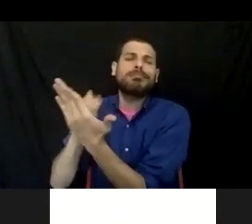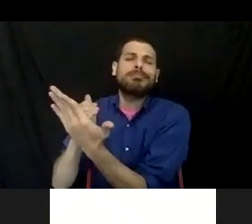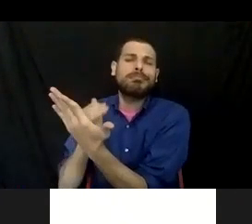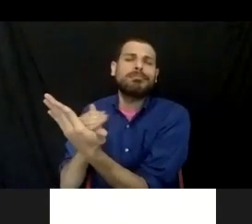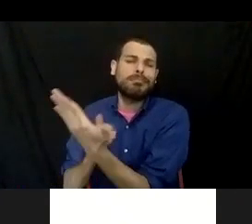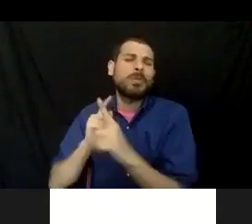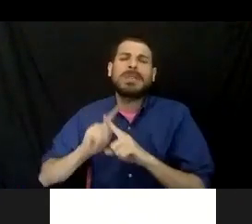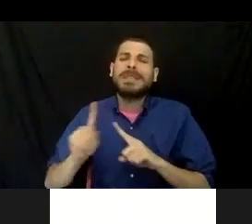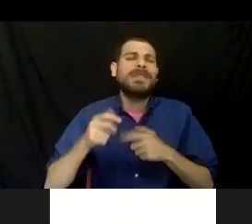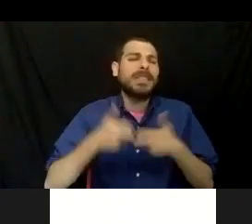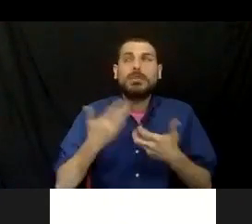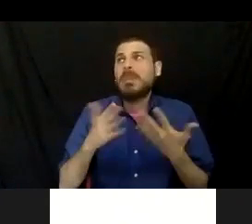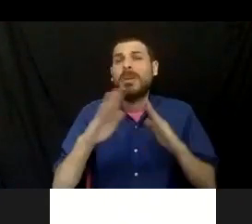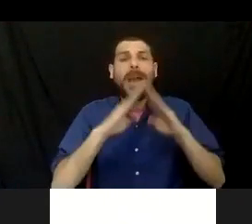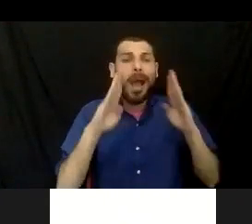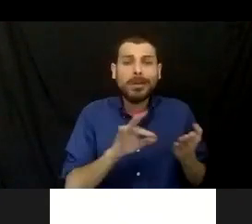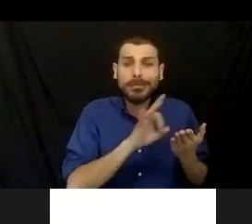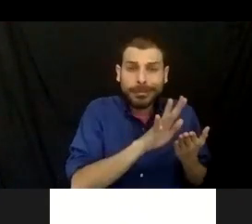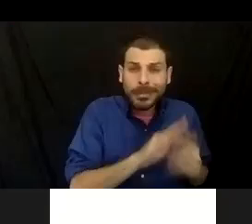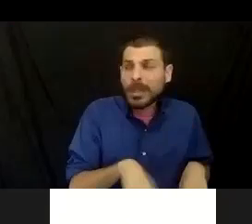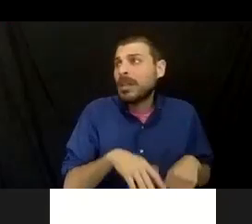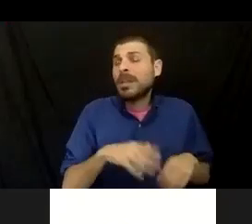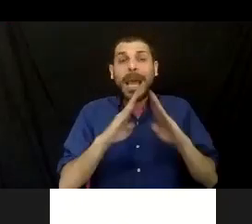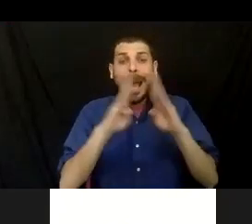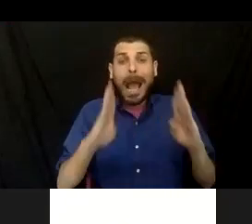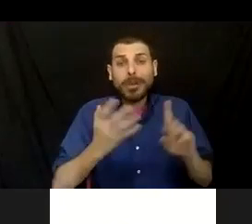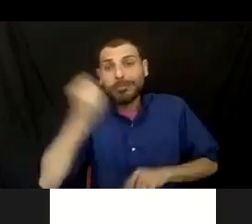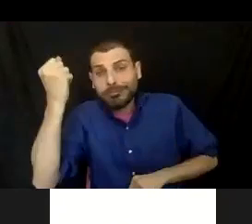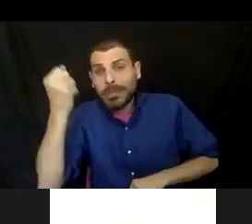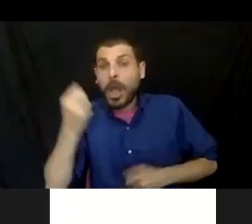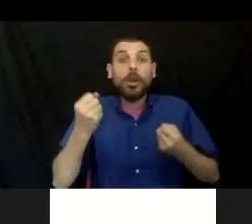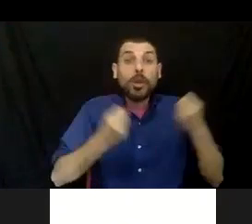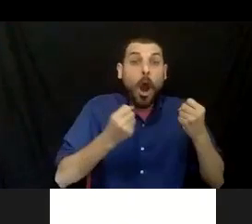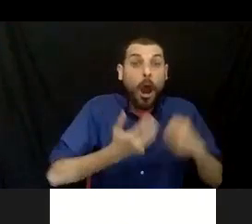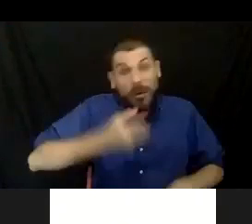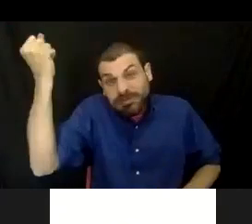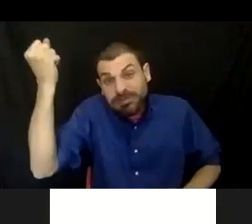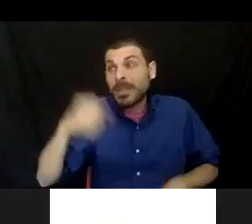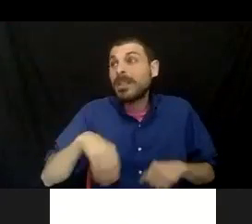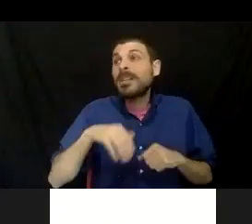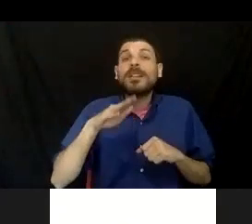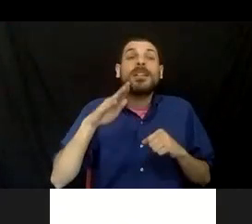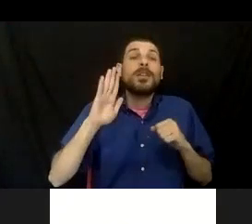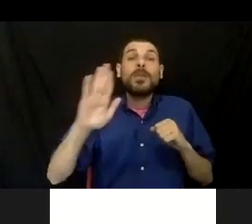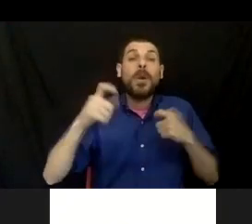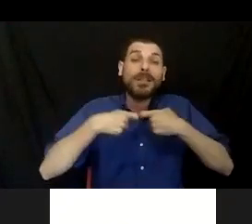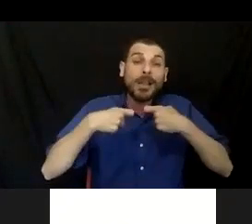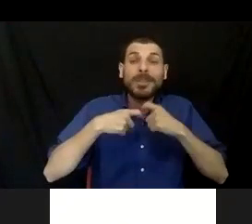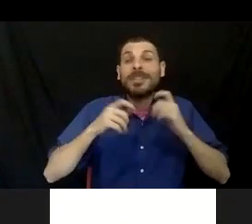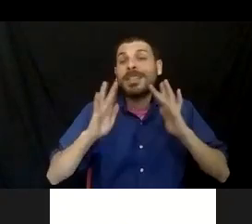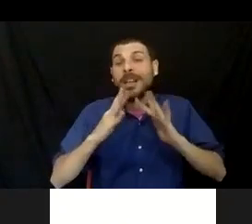issues: foreclosures, repossessions of cars, utility terminations, landlord